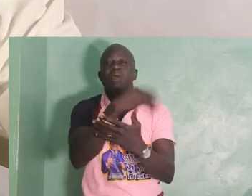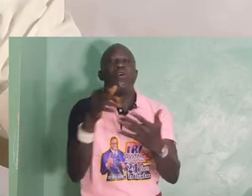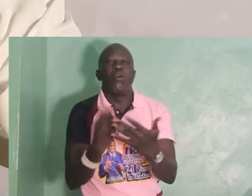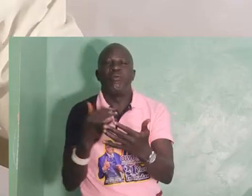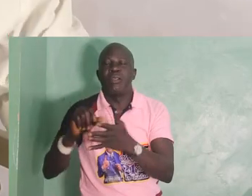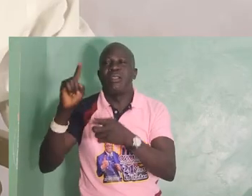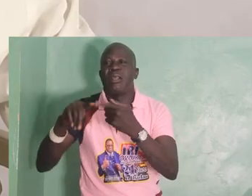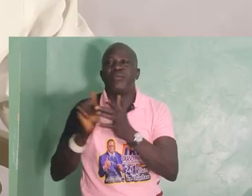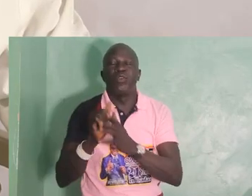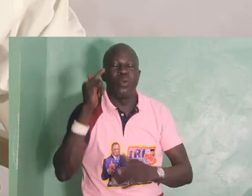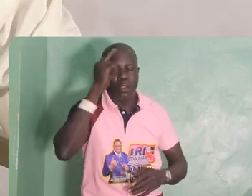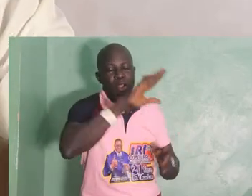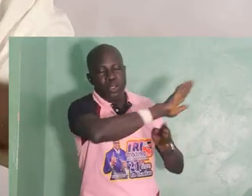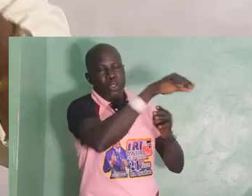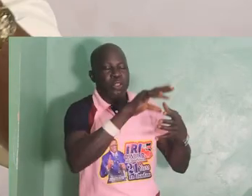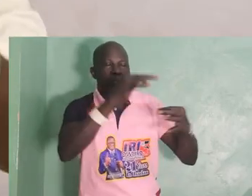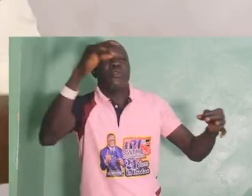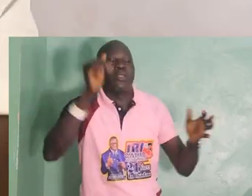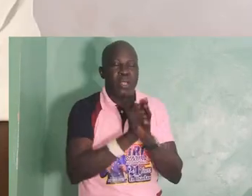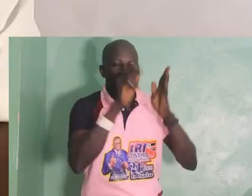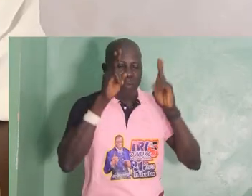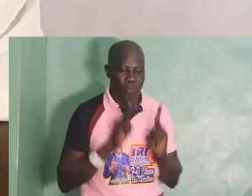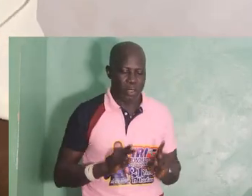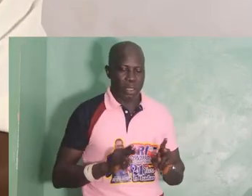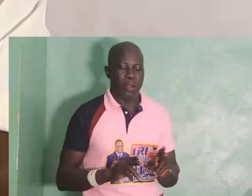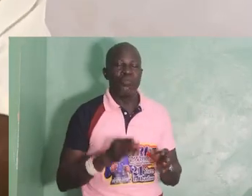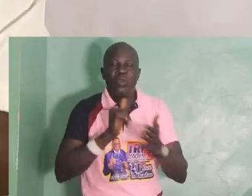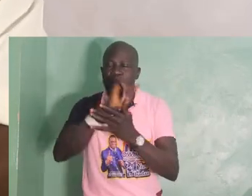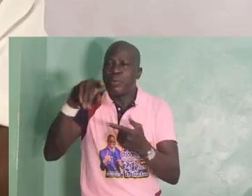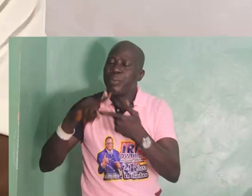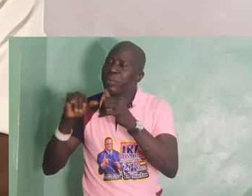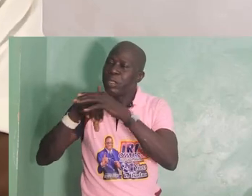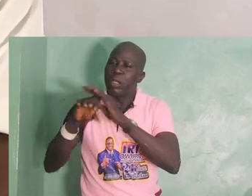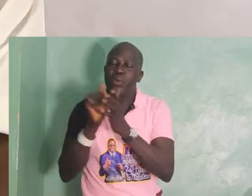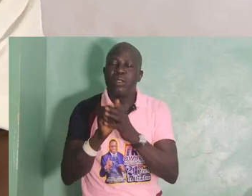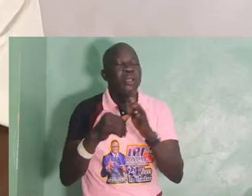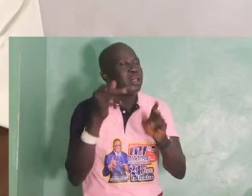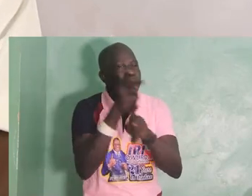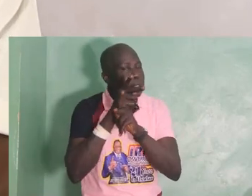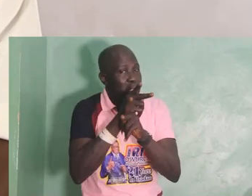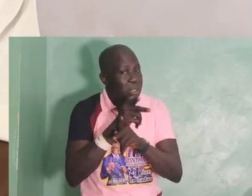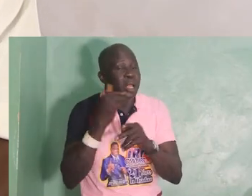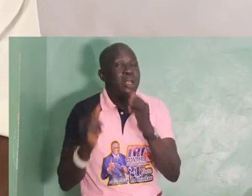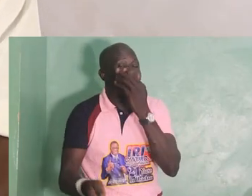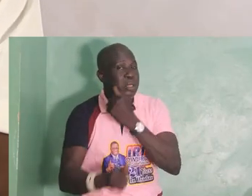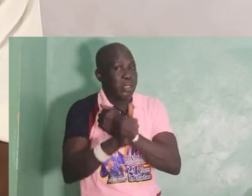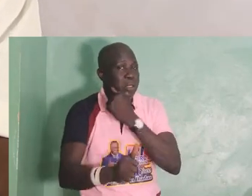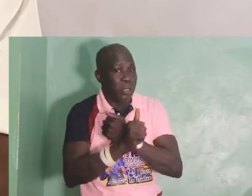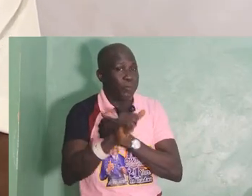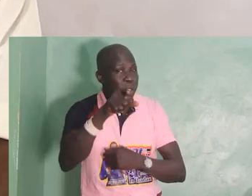Wa o tara keme. Both spiritual and physical. Because part of your friends, that's where danger